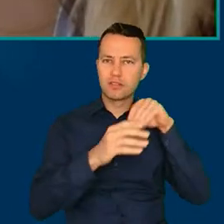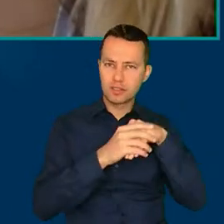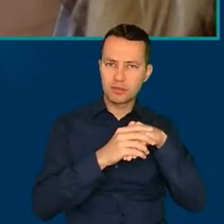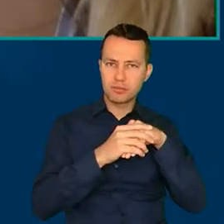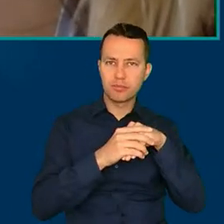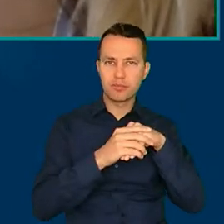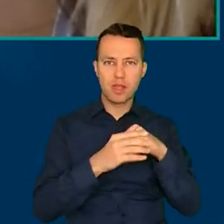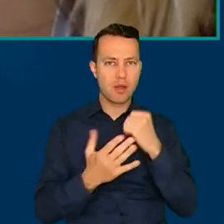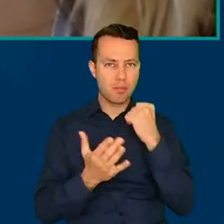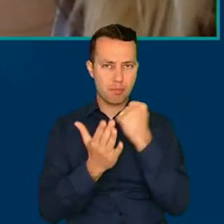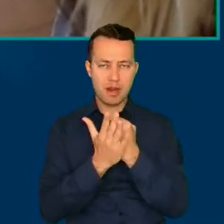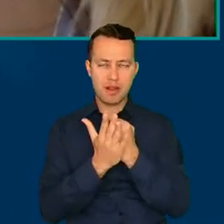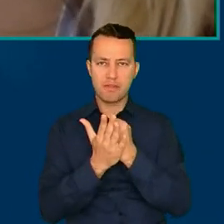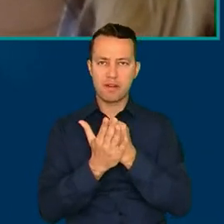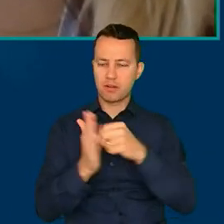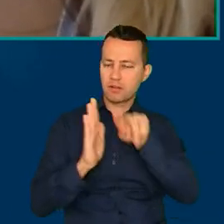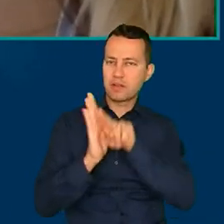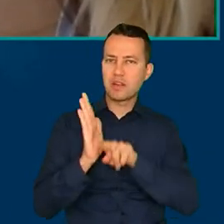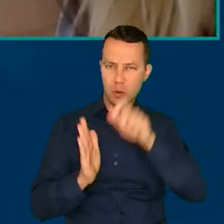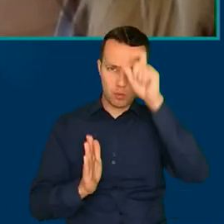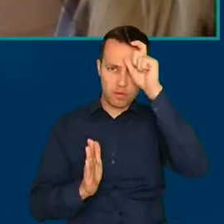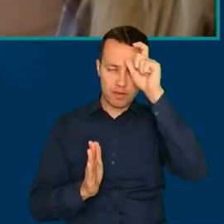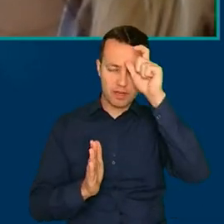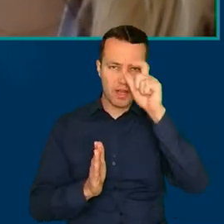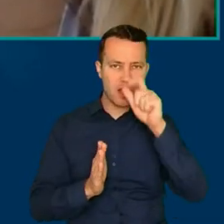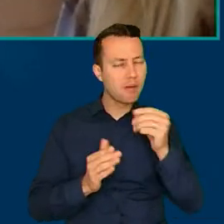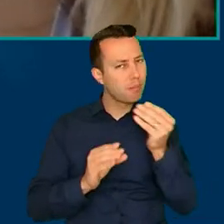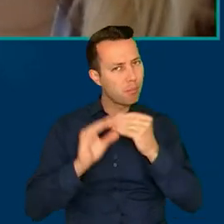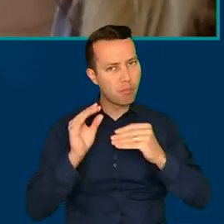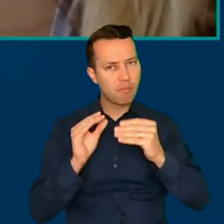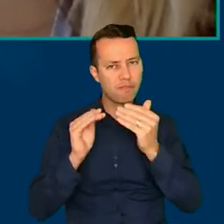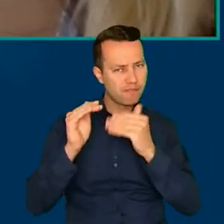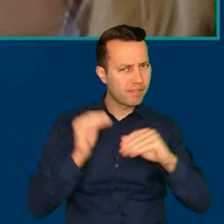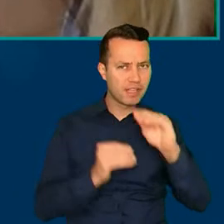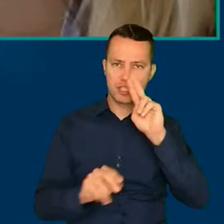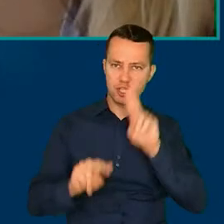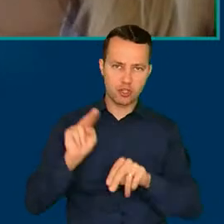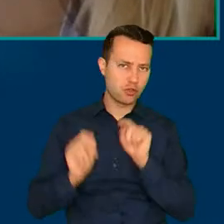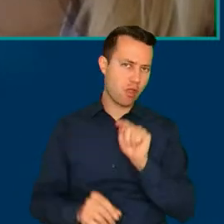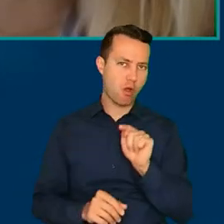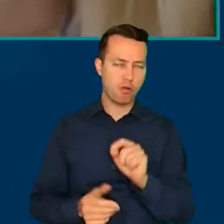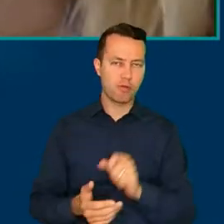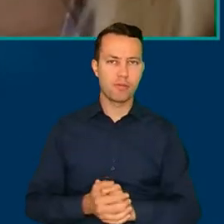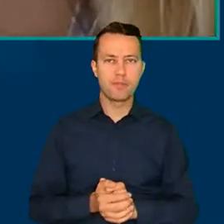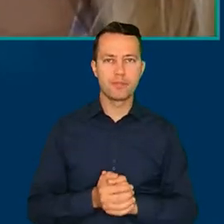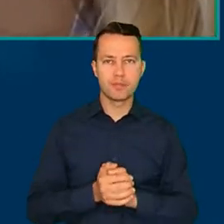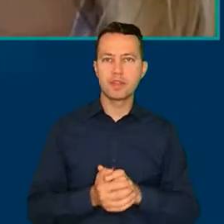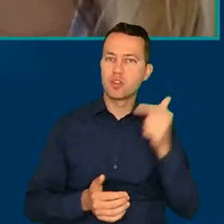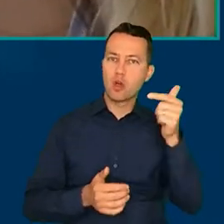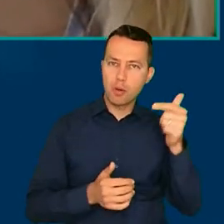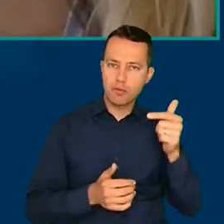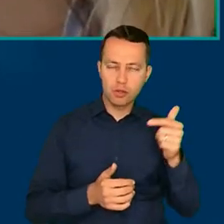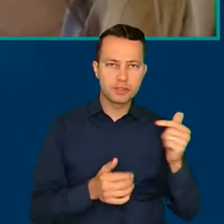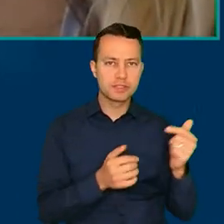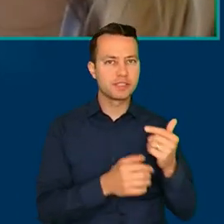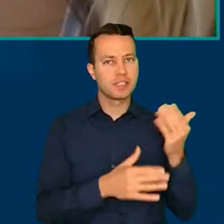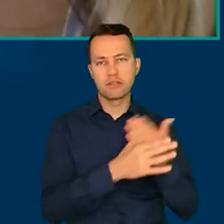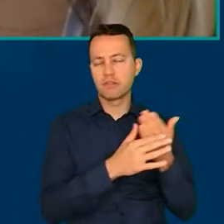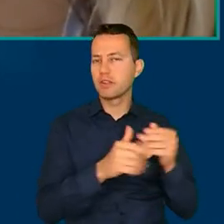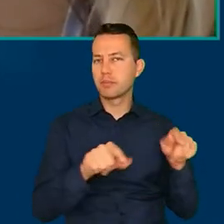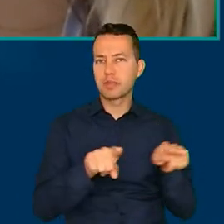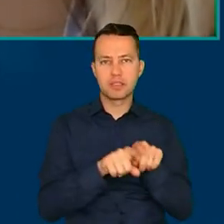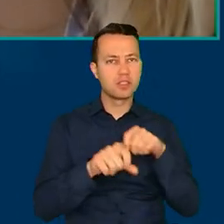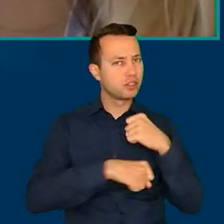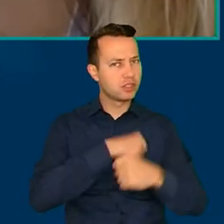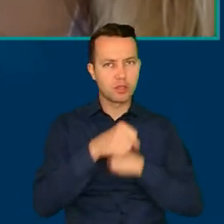guidelines. So beyond human rights, it also covers employment and industrial relations, which are also often human rights issues,